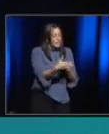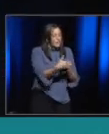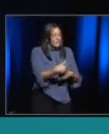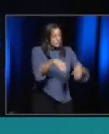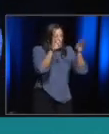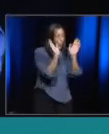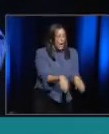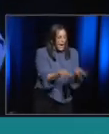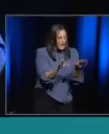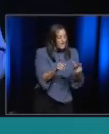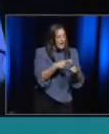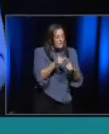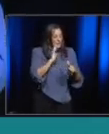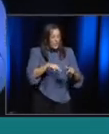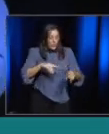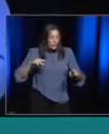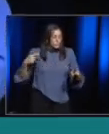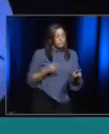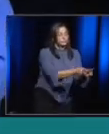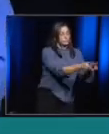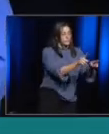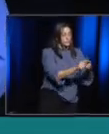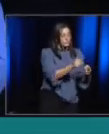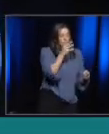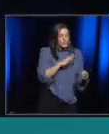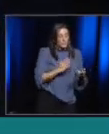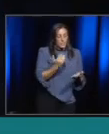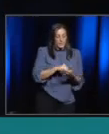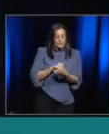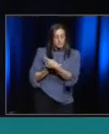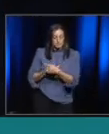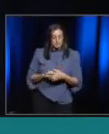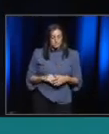going to accelerate towards the female and repeat.